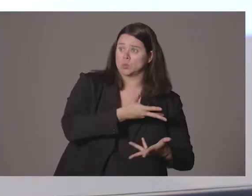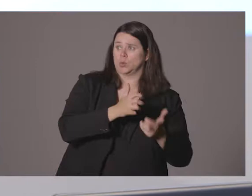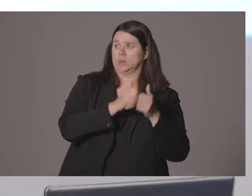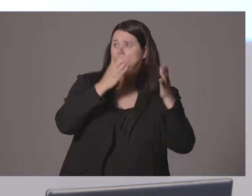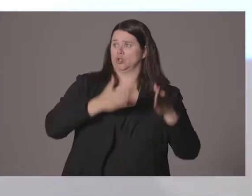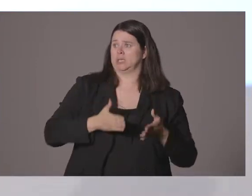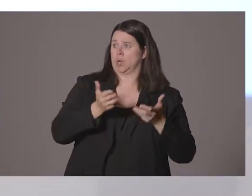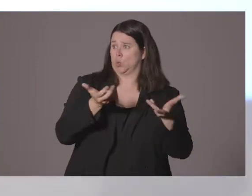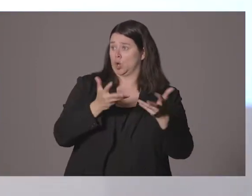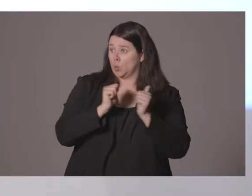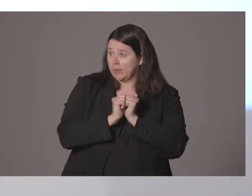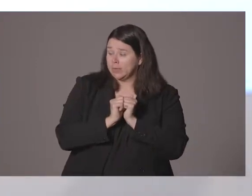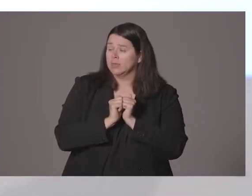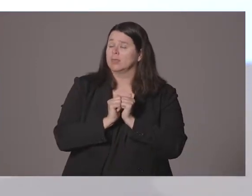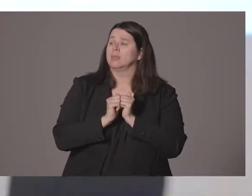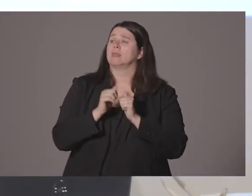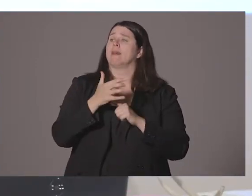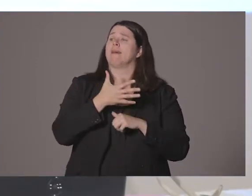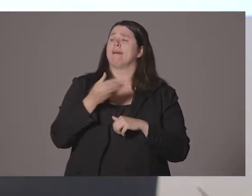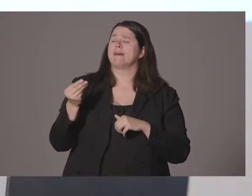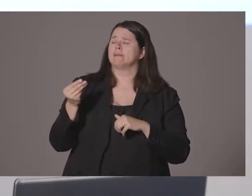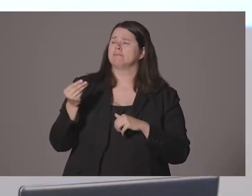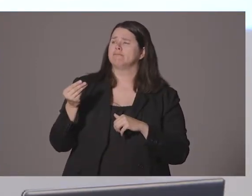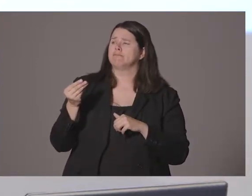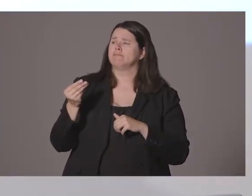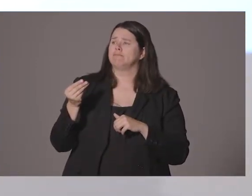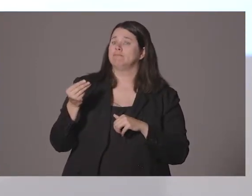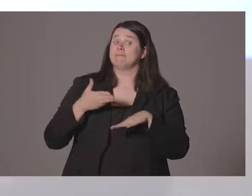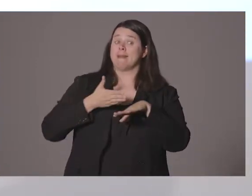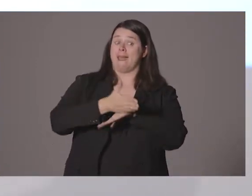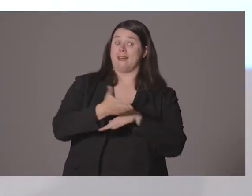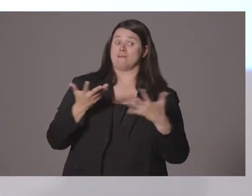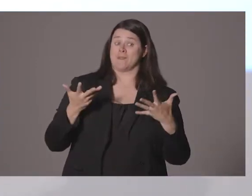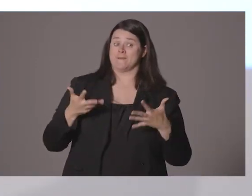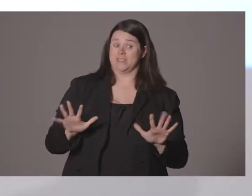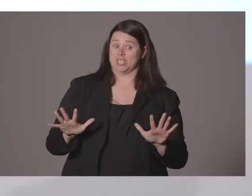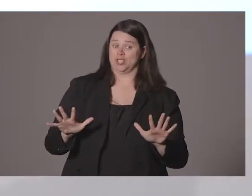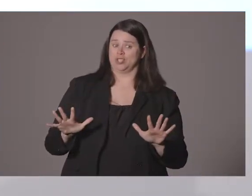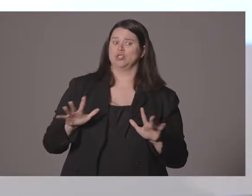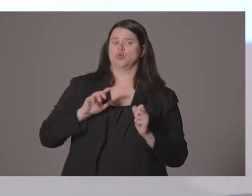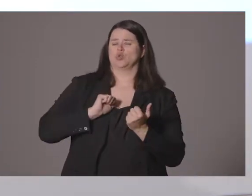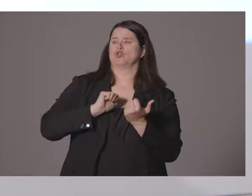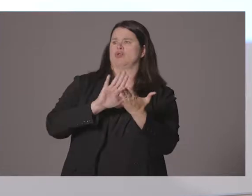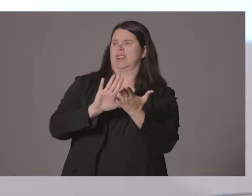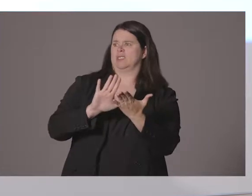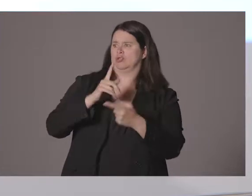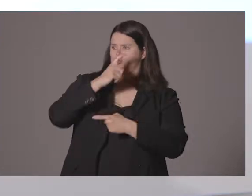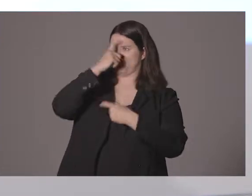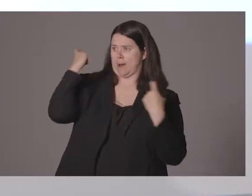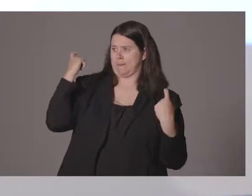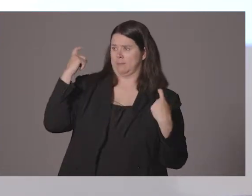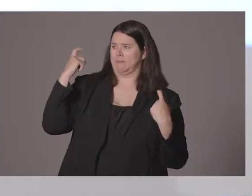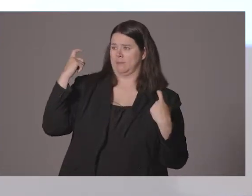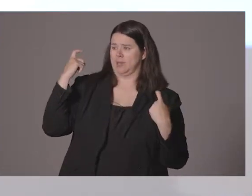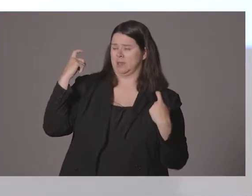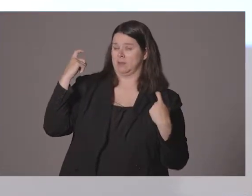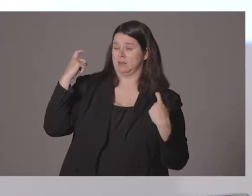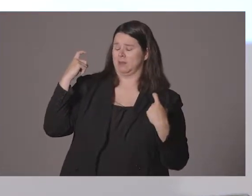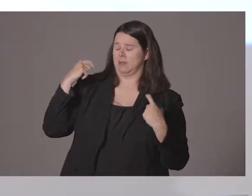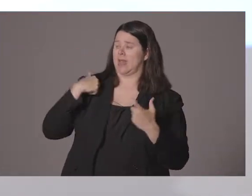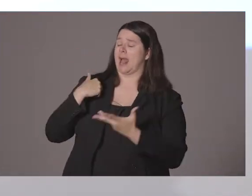us. And it's important to be able to be present with somebody you're working with, and